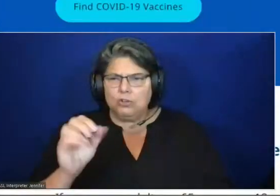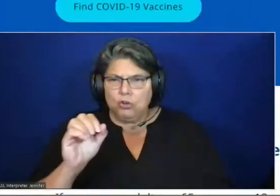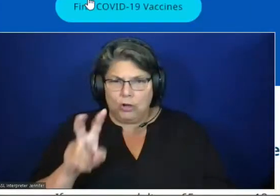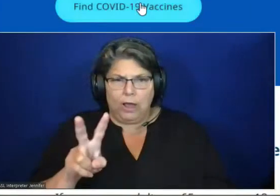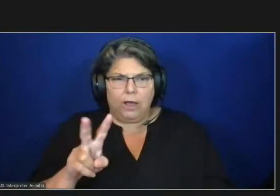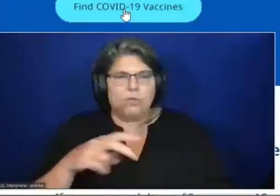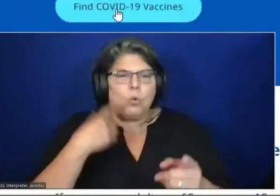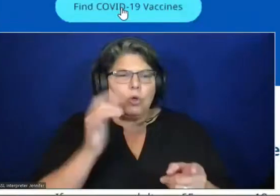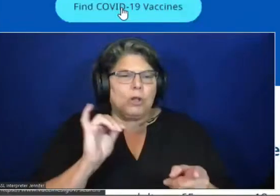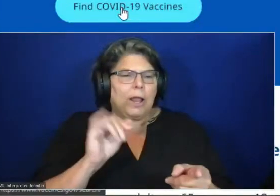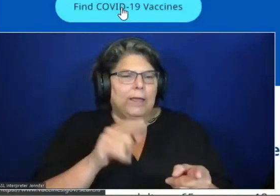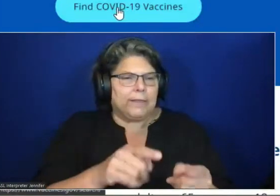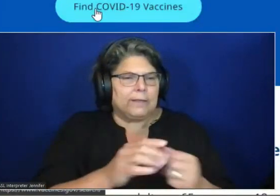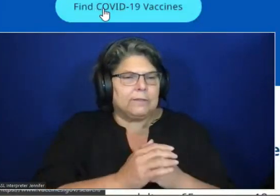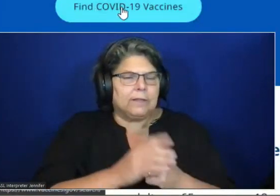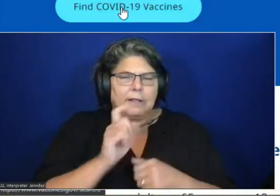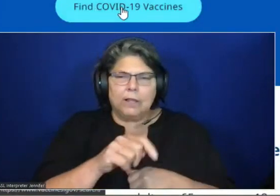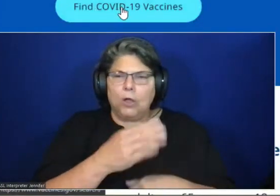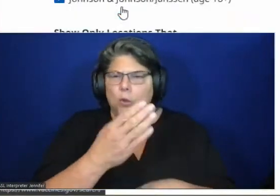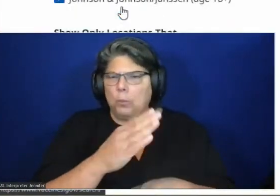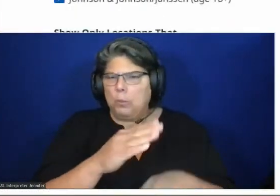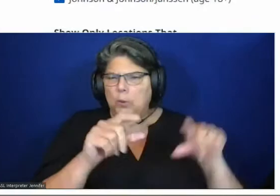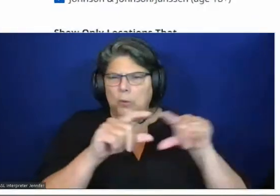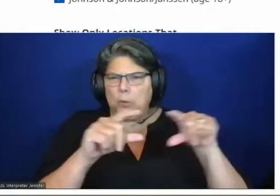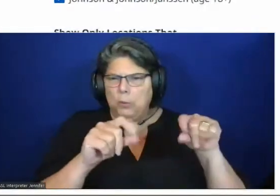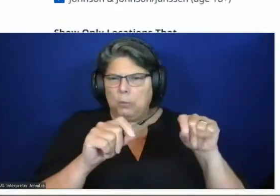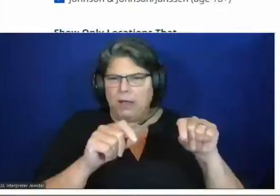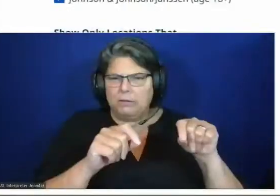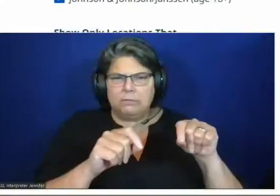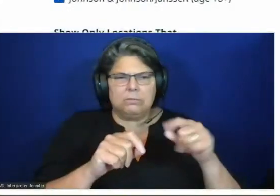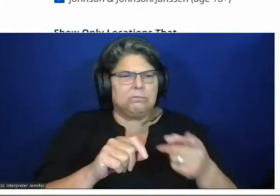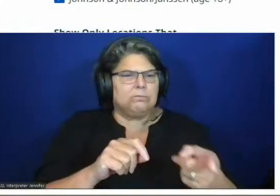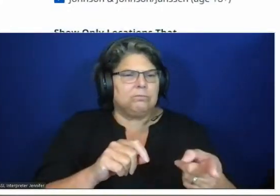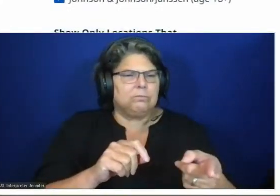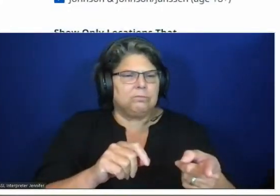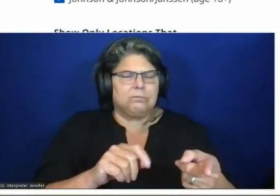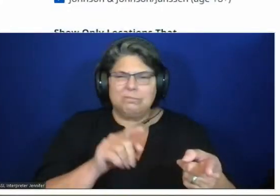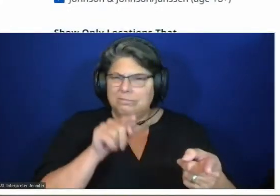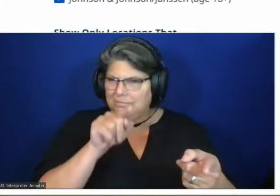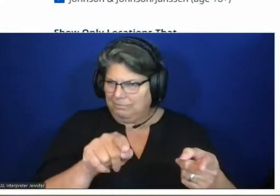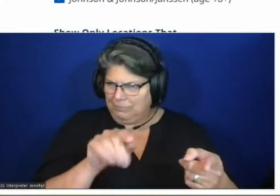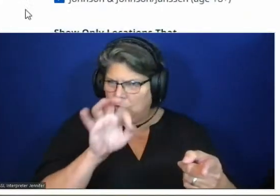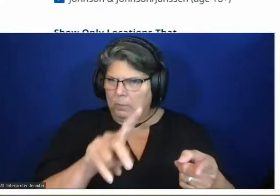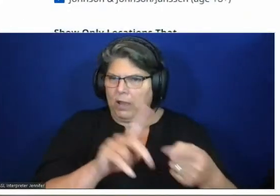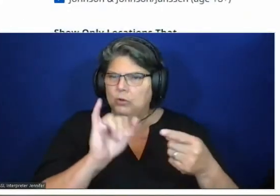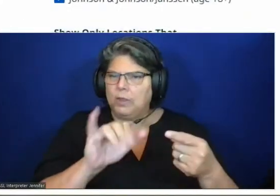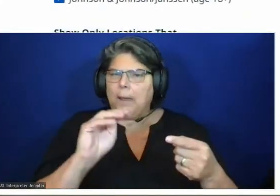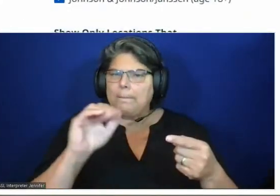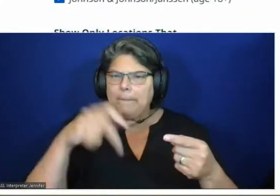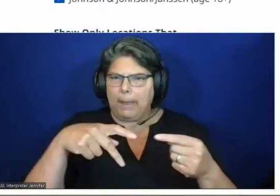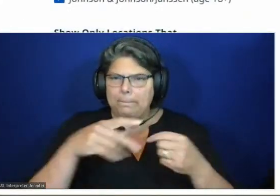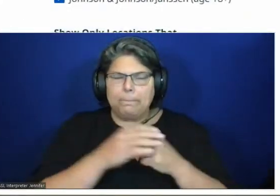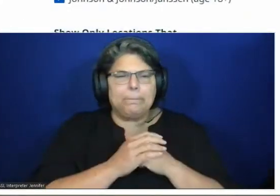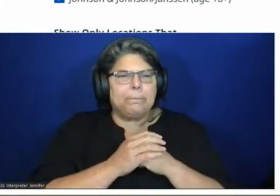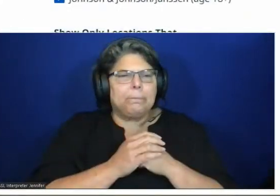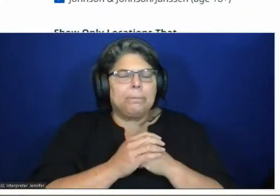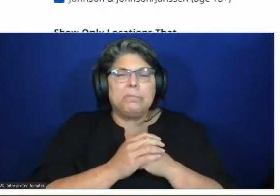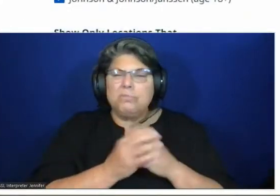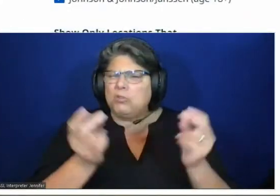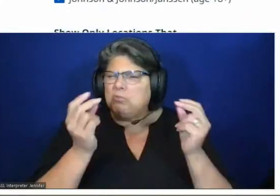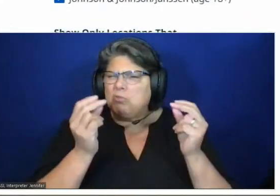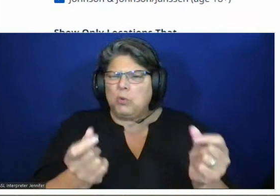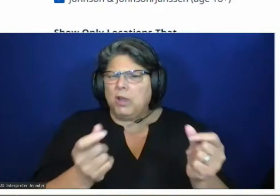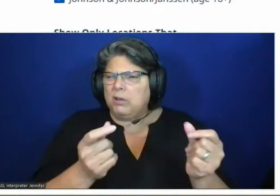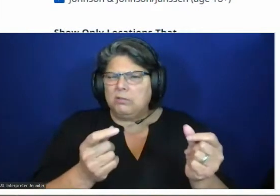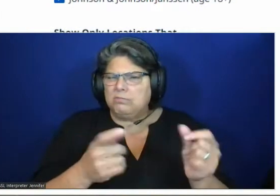look like this. All you got to do is click on the blue button here, find COVID vaccine, and you're back to this search bar. That's just a kind of a quick overview